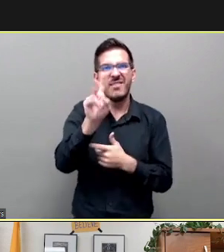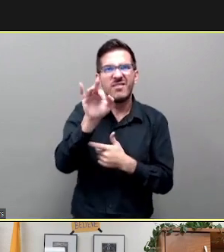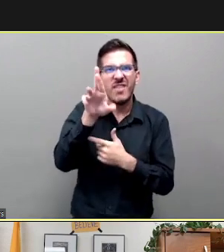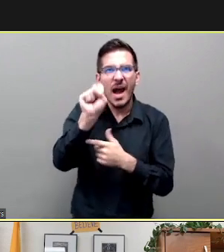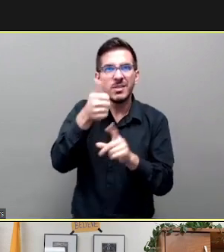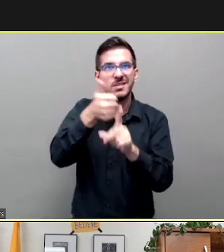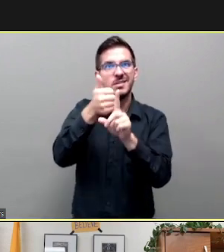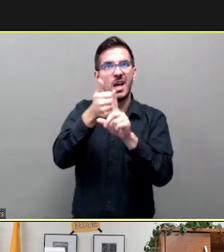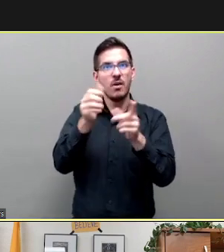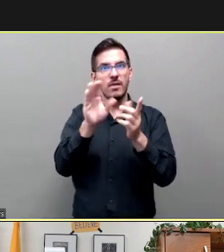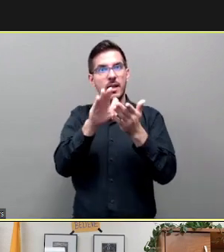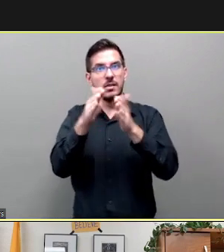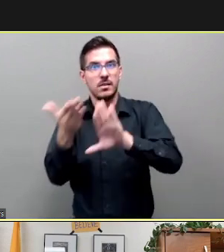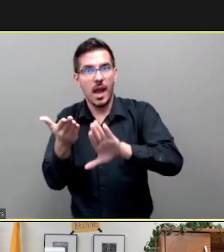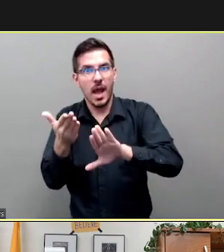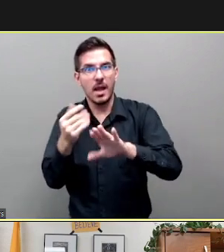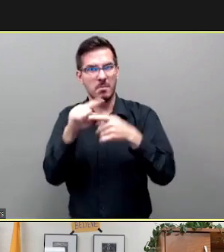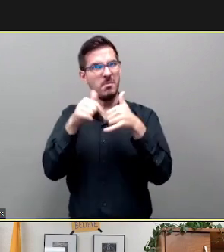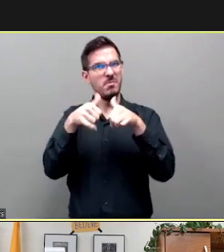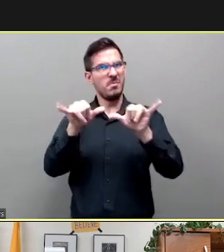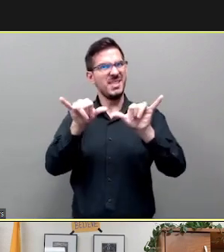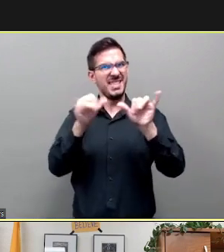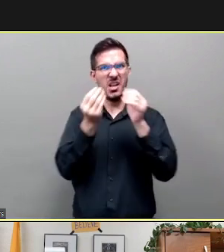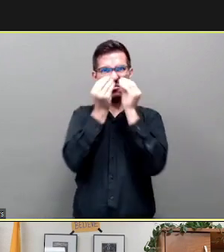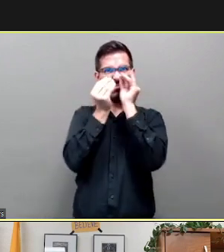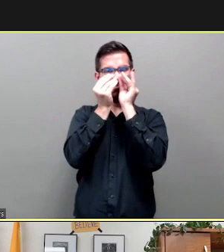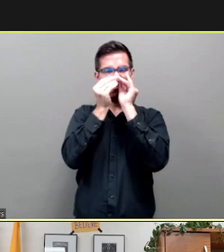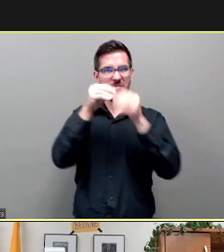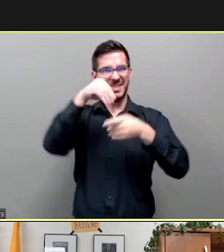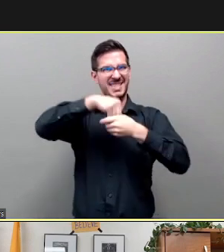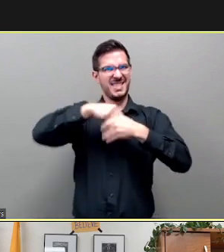more like that. And so COVID